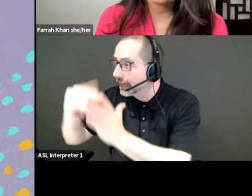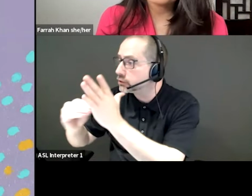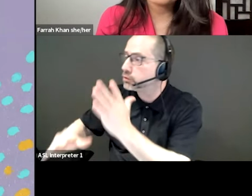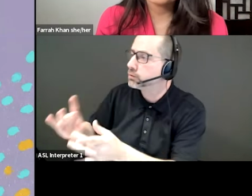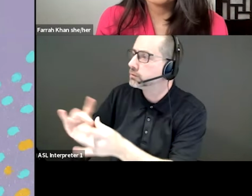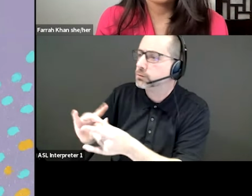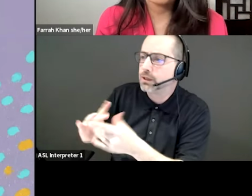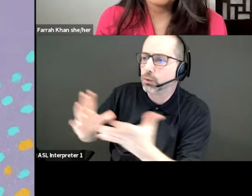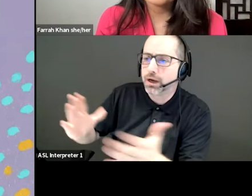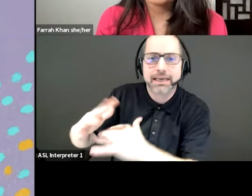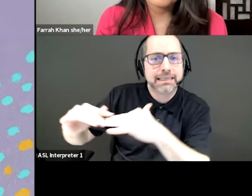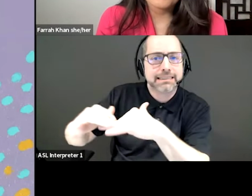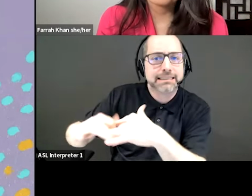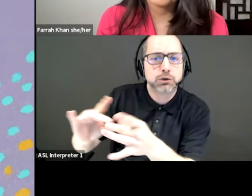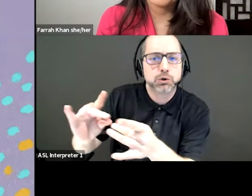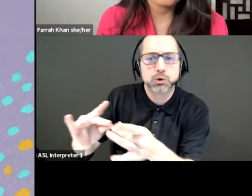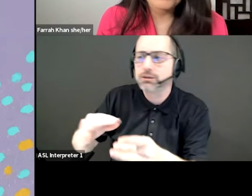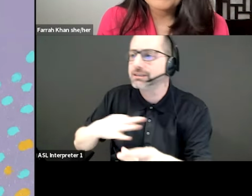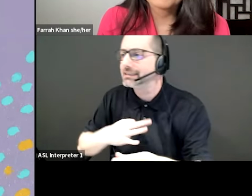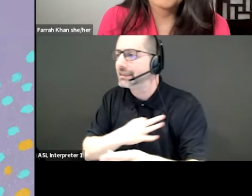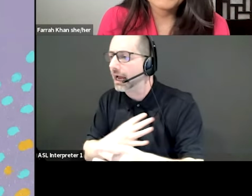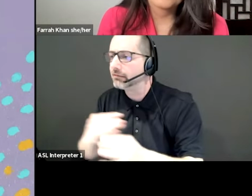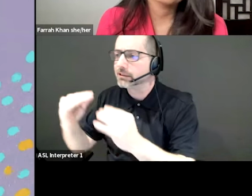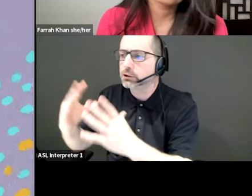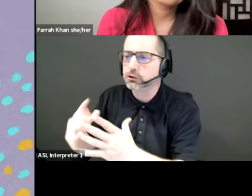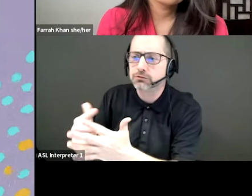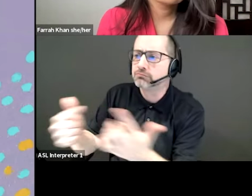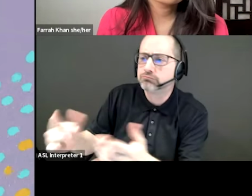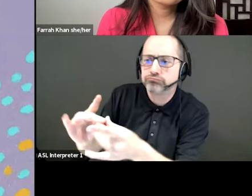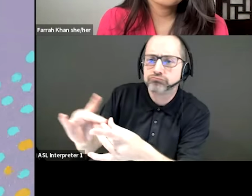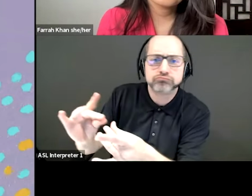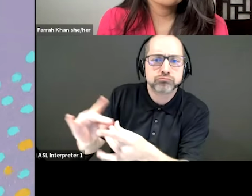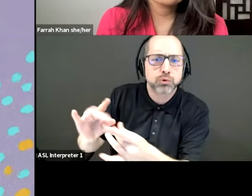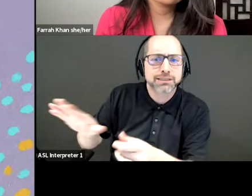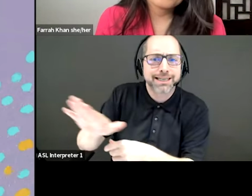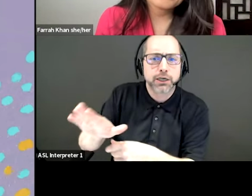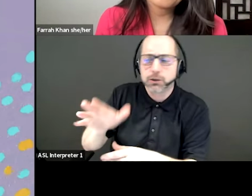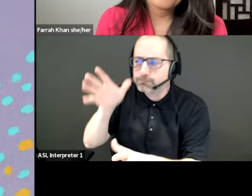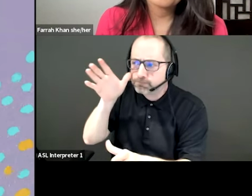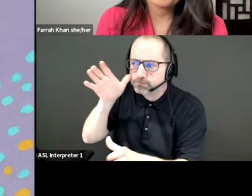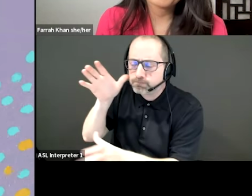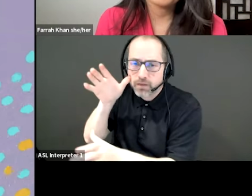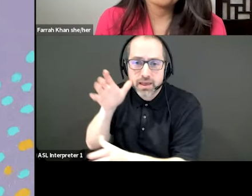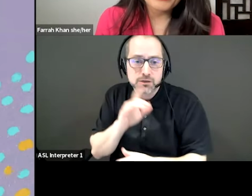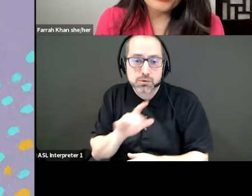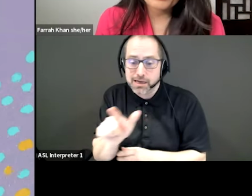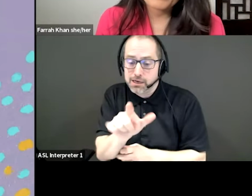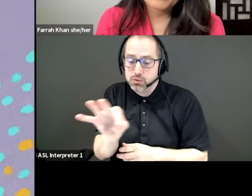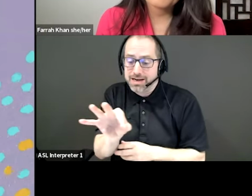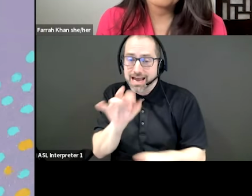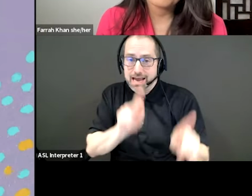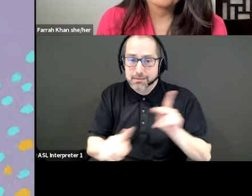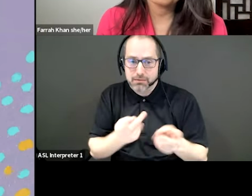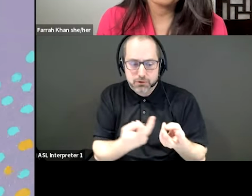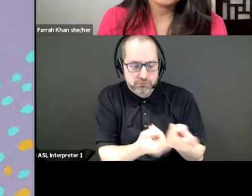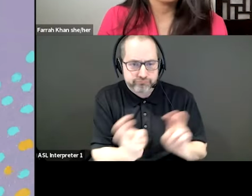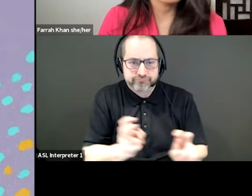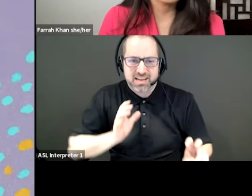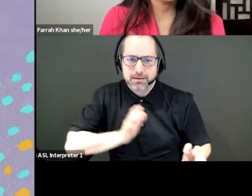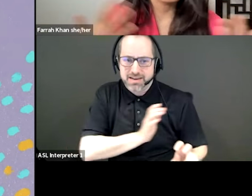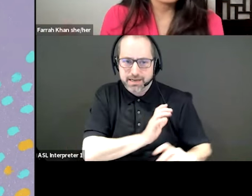are Indigenous students, faculty and staff saying what needs to be done? So we had a 29-person advisory committee that